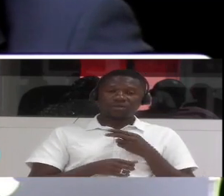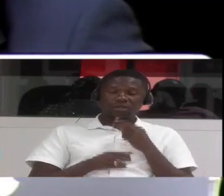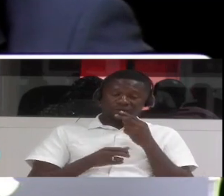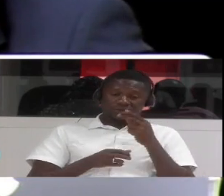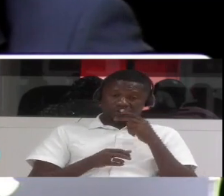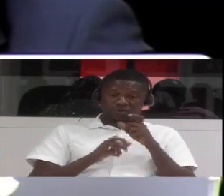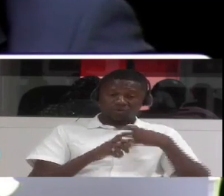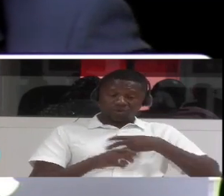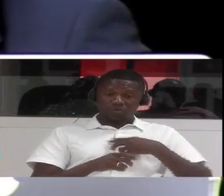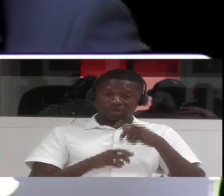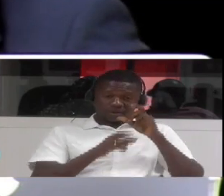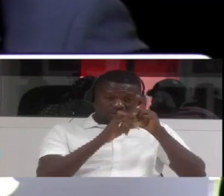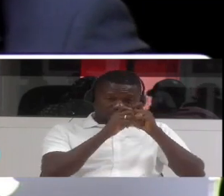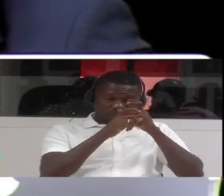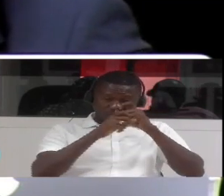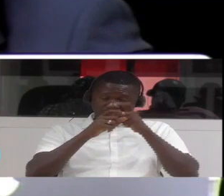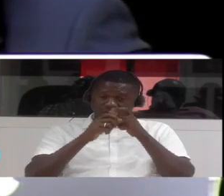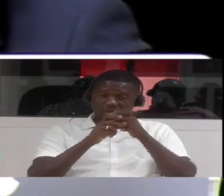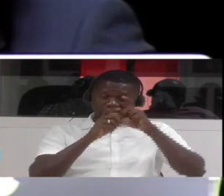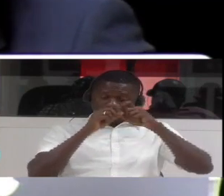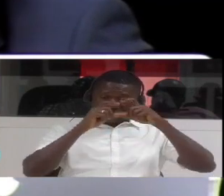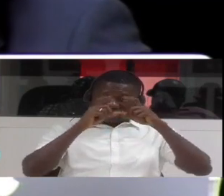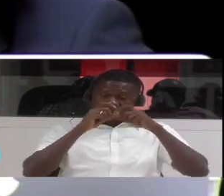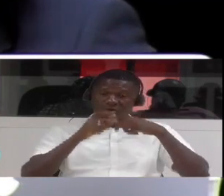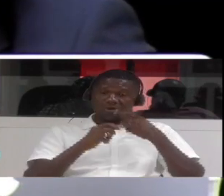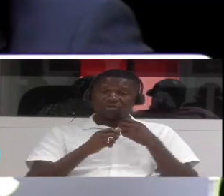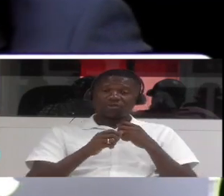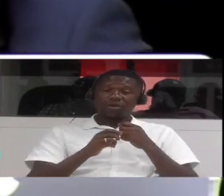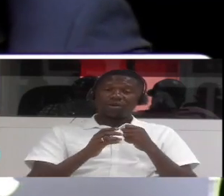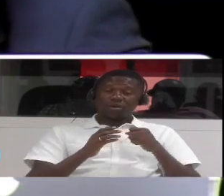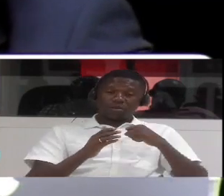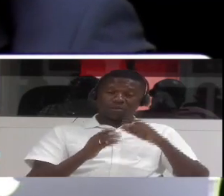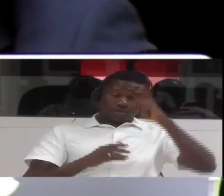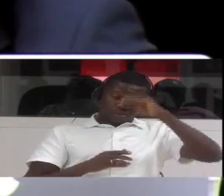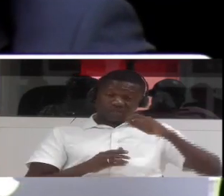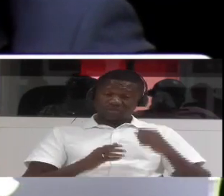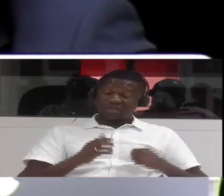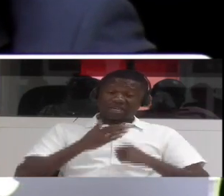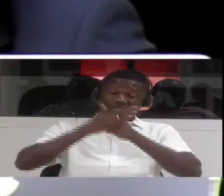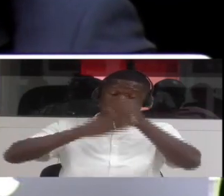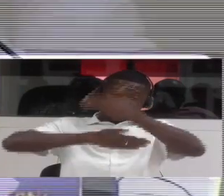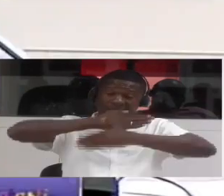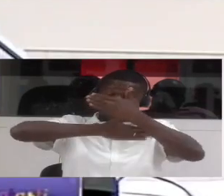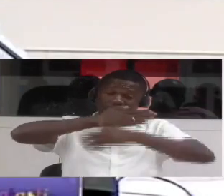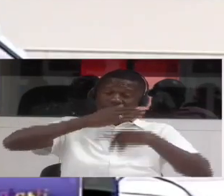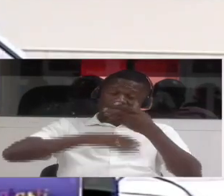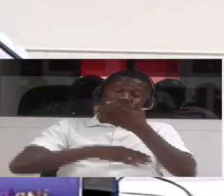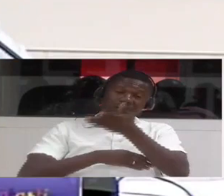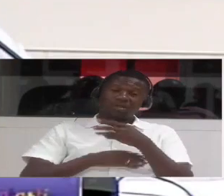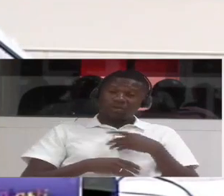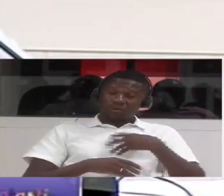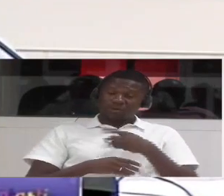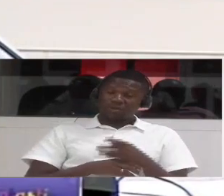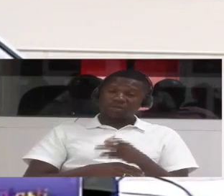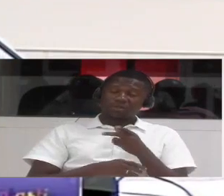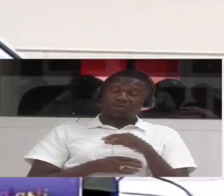the magistrate's court during the hearing of the case of the six journalists or seven journalists. What yeah. do you say about